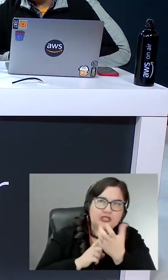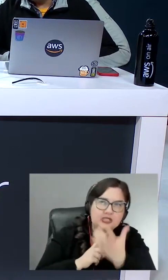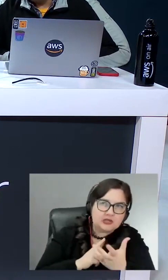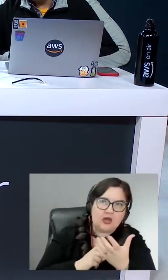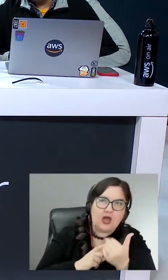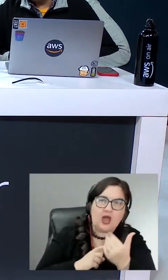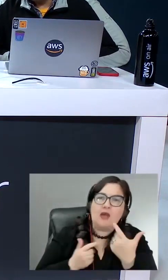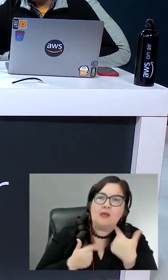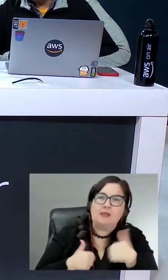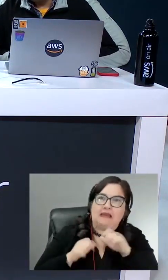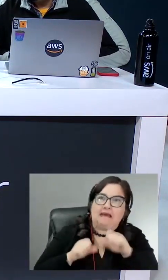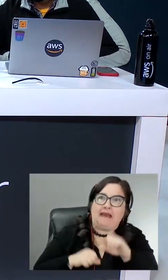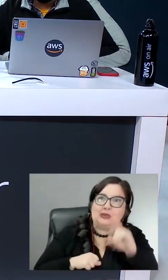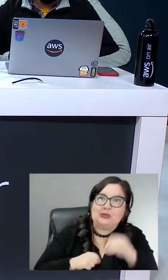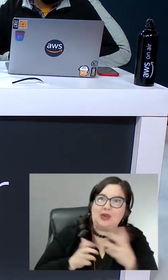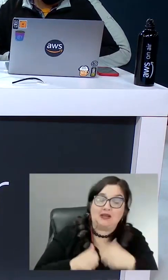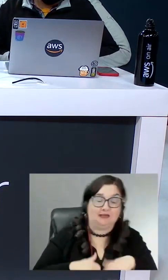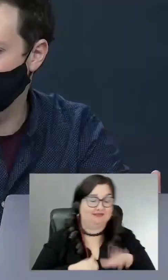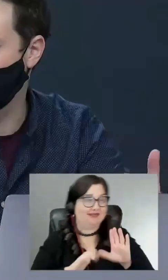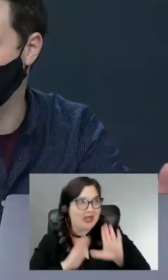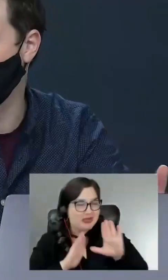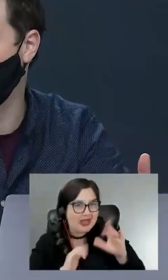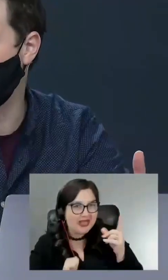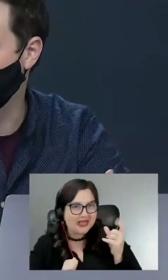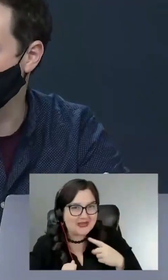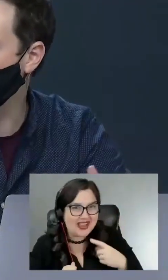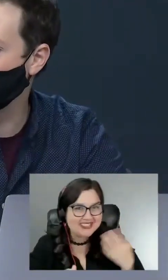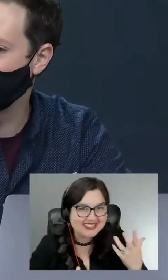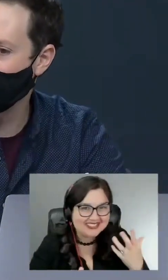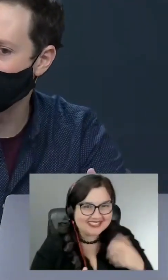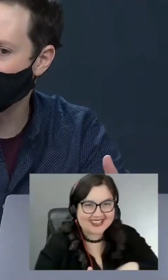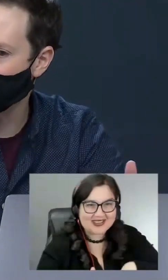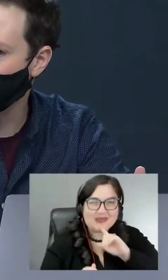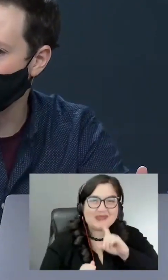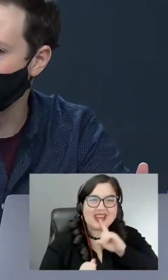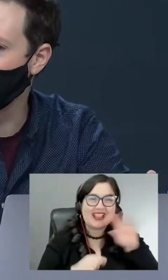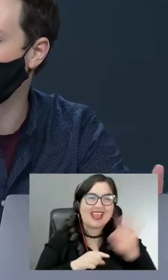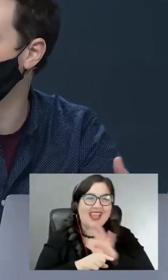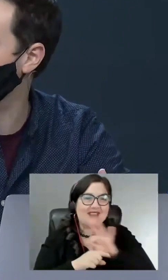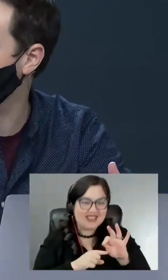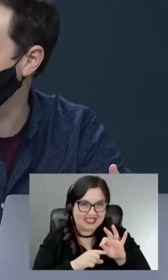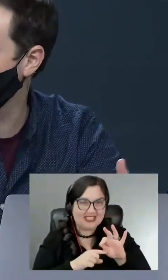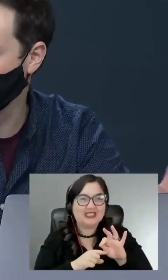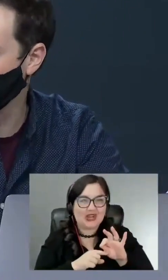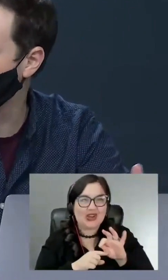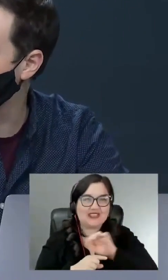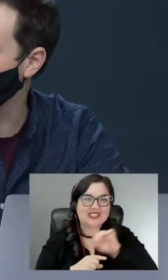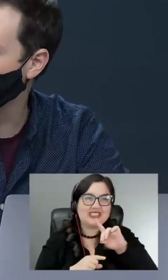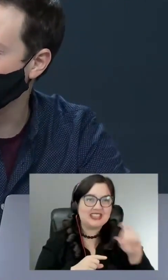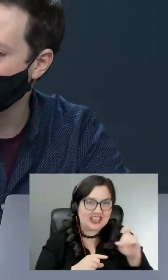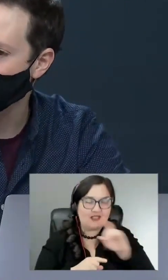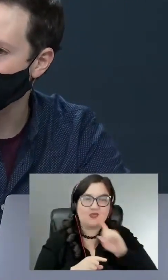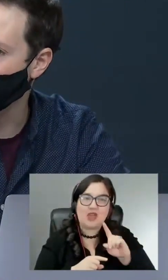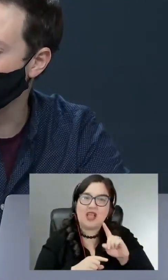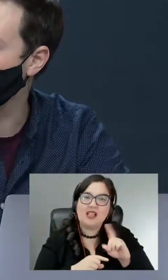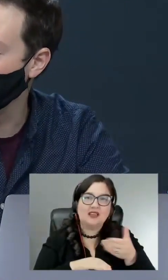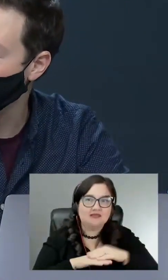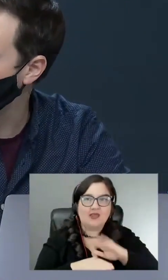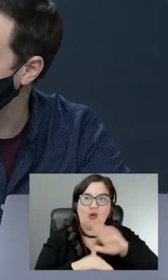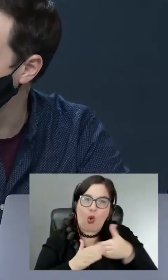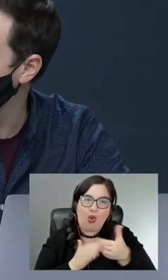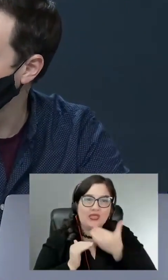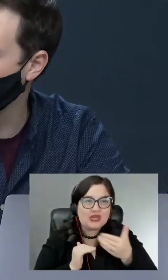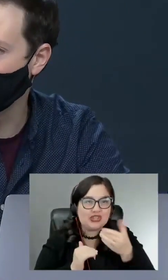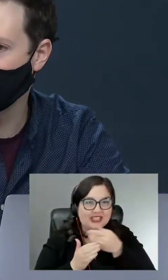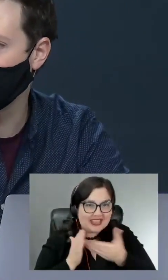question. So this is basically a feature of DX, so it inherits all the good things it has. So it's